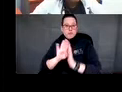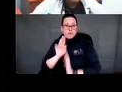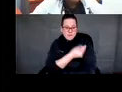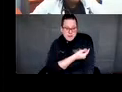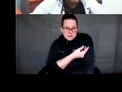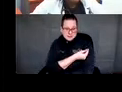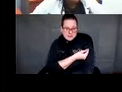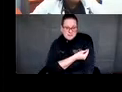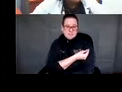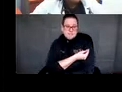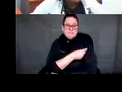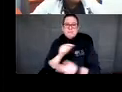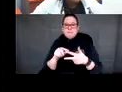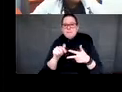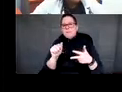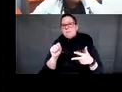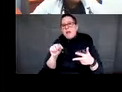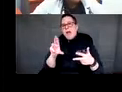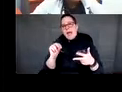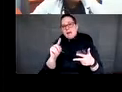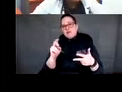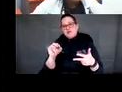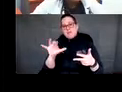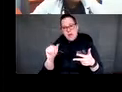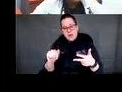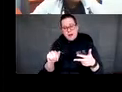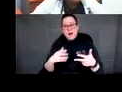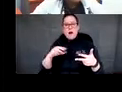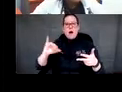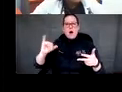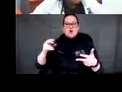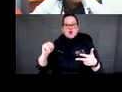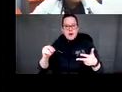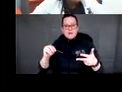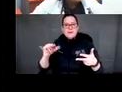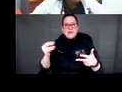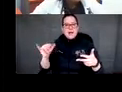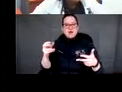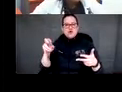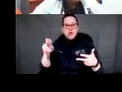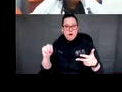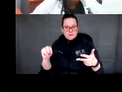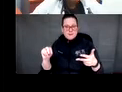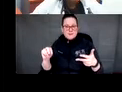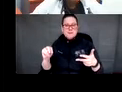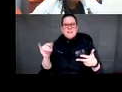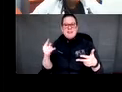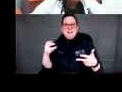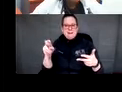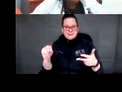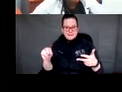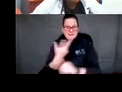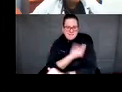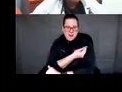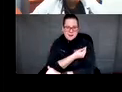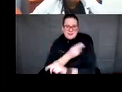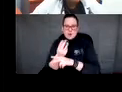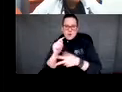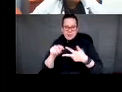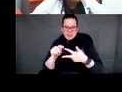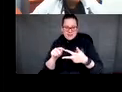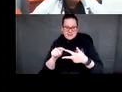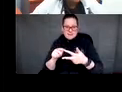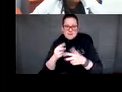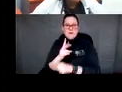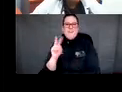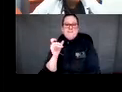this is how the AstraZeneca and the Johnson & Johnson Janssen vaccines are being made, is to use a